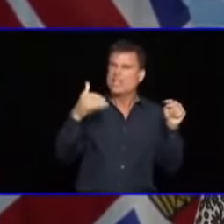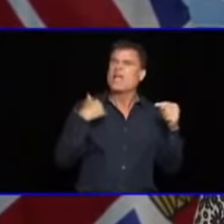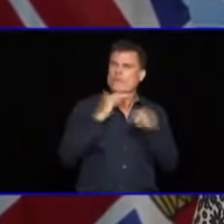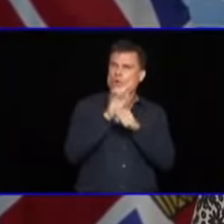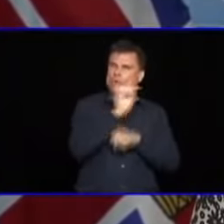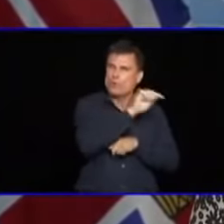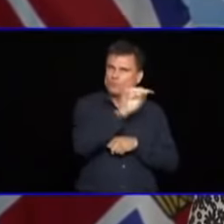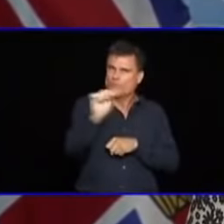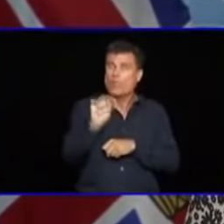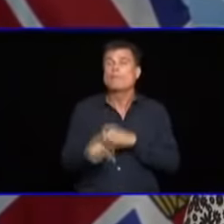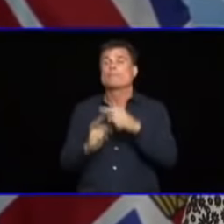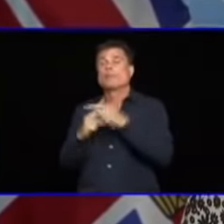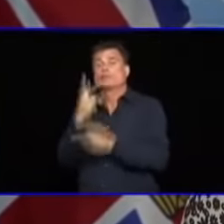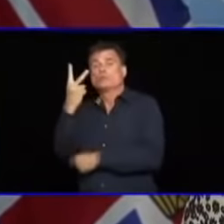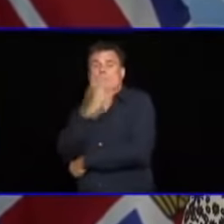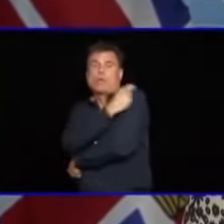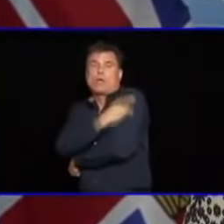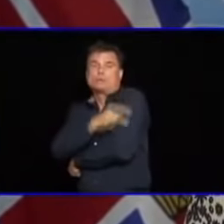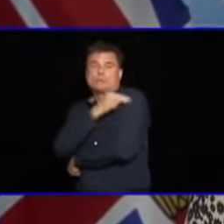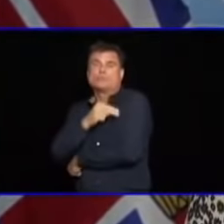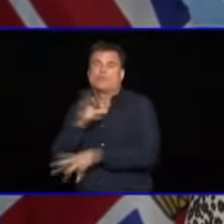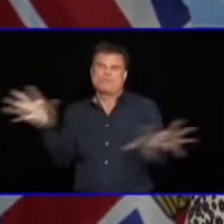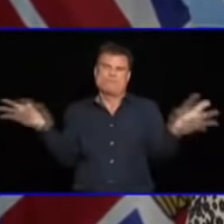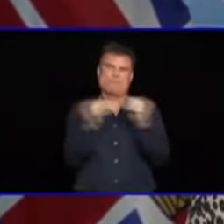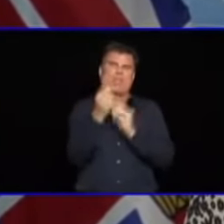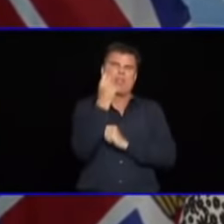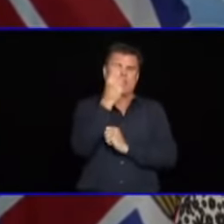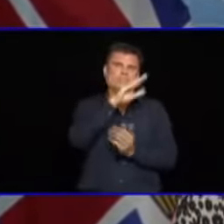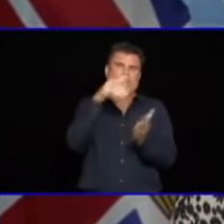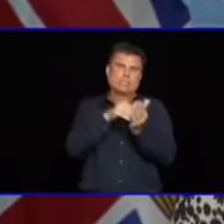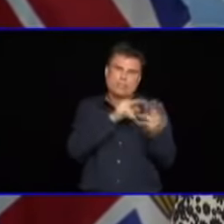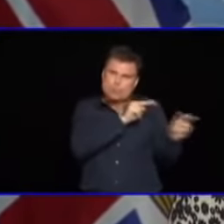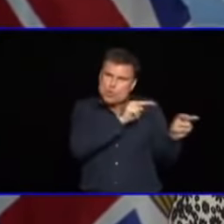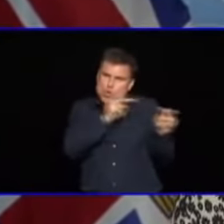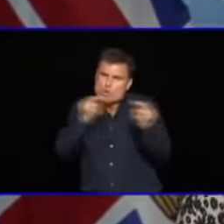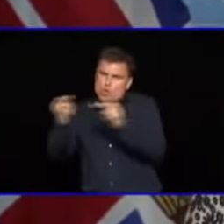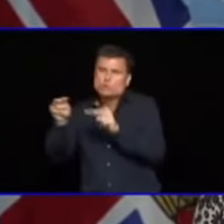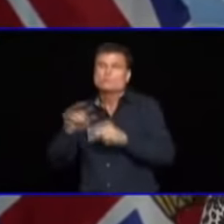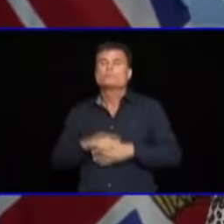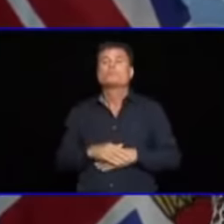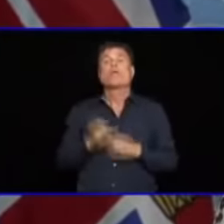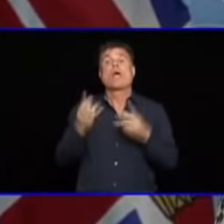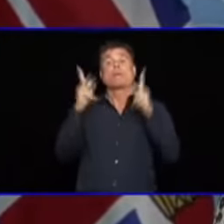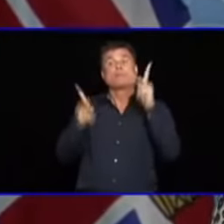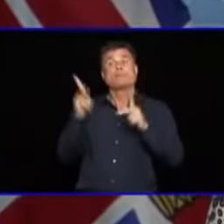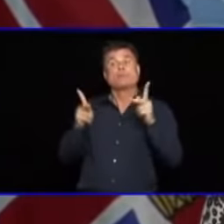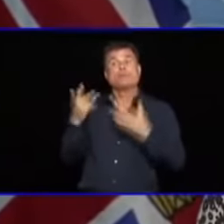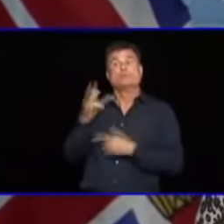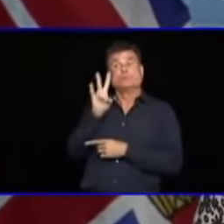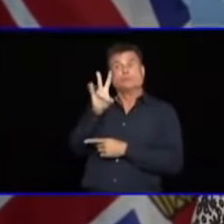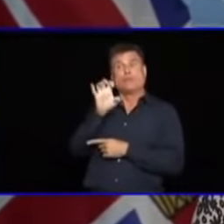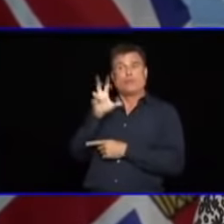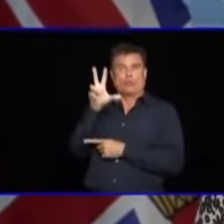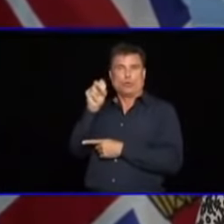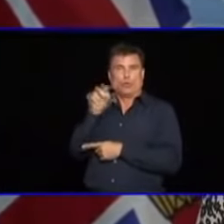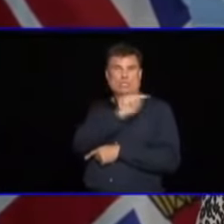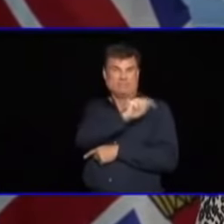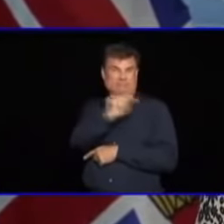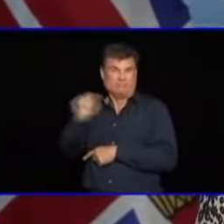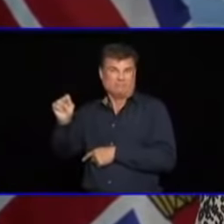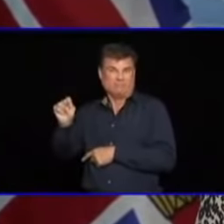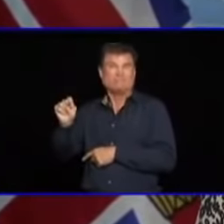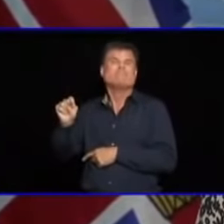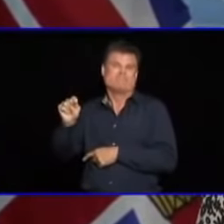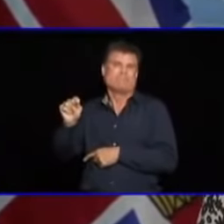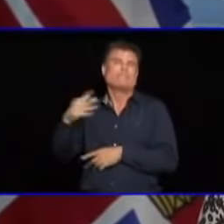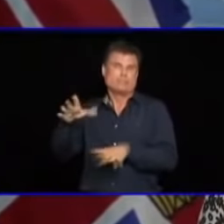287 staff. We have no new community outbreaks, but as we know, there are a number ongoing exposure events